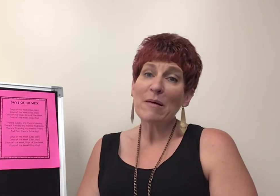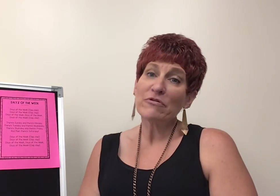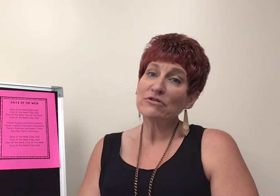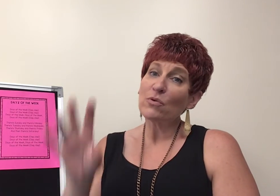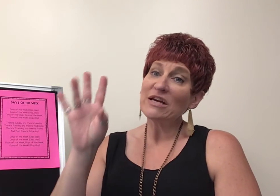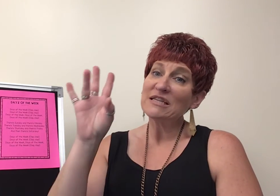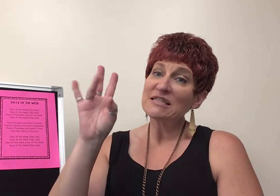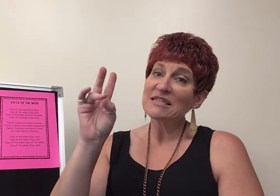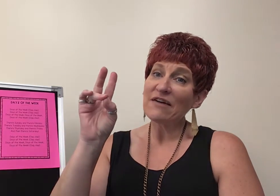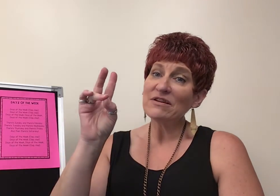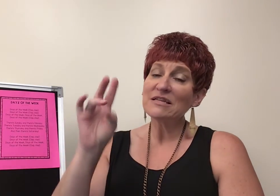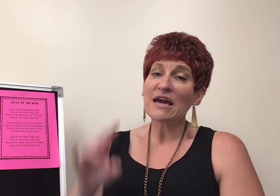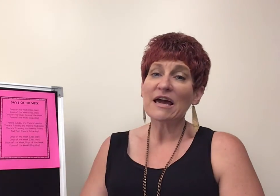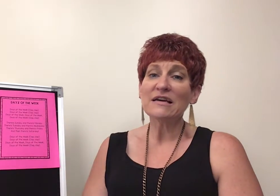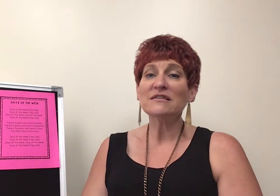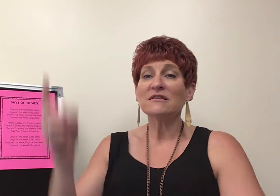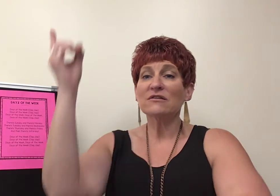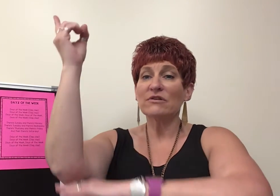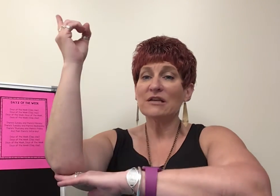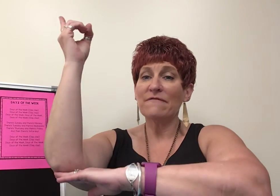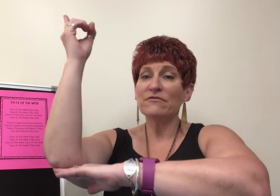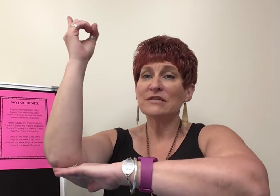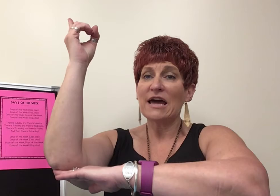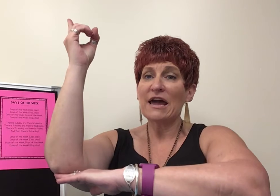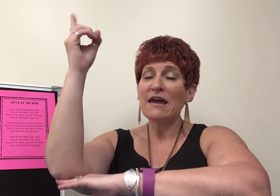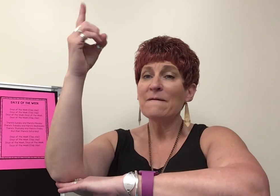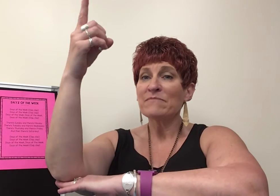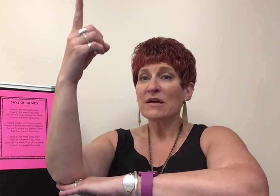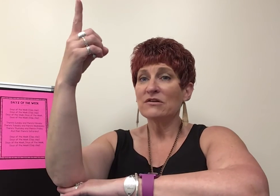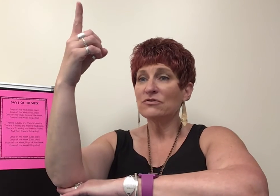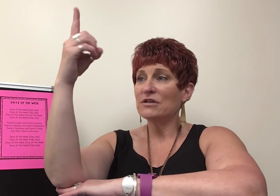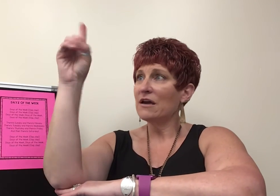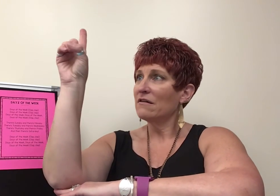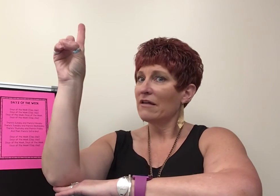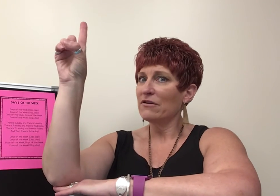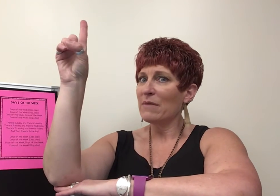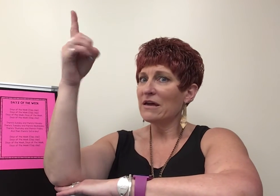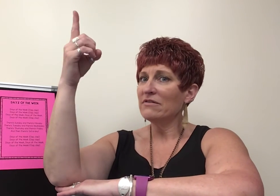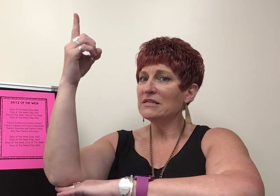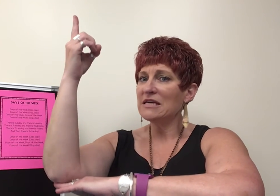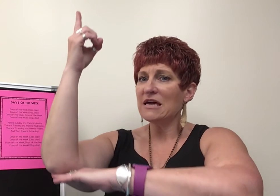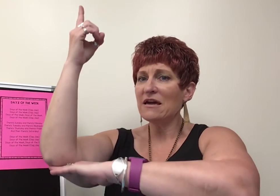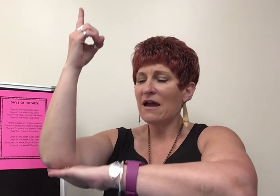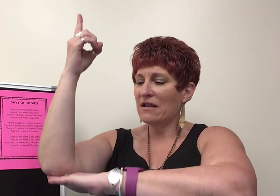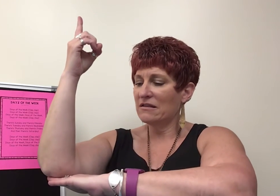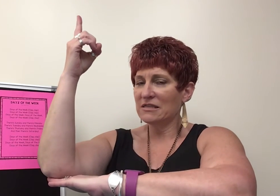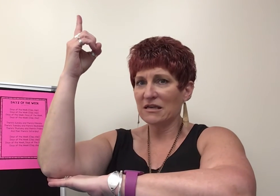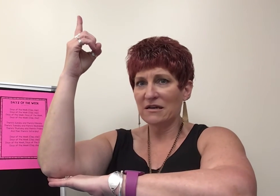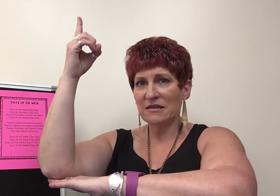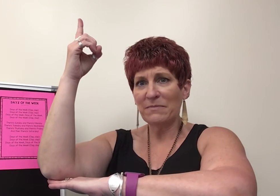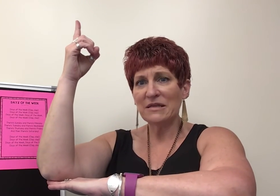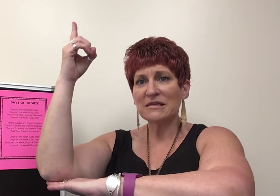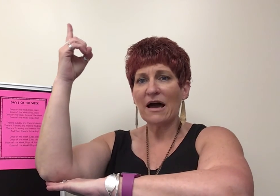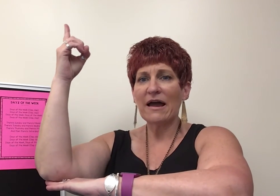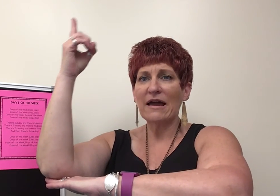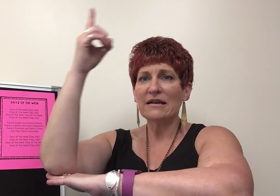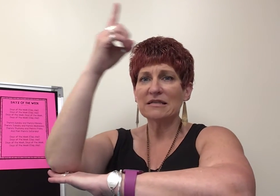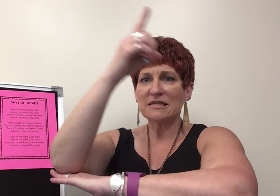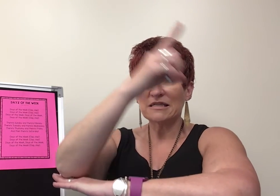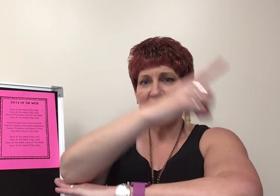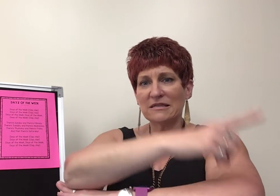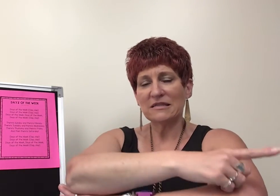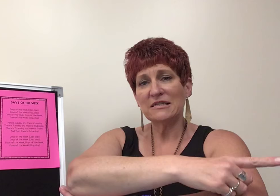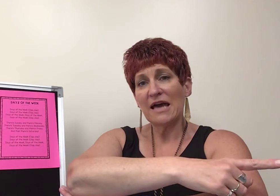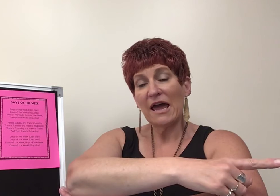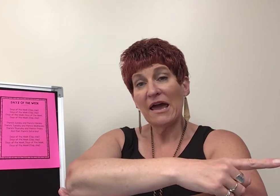we remember there's only 7 days, so the sign for day is you take, like you're making the D, and the sun is up in the sky and